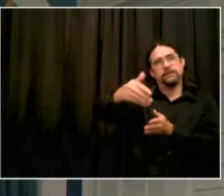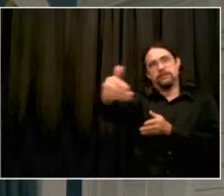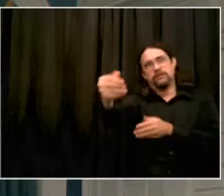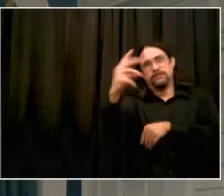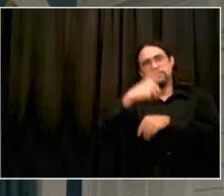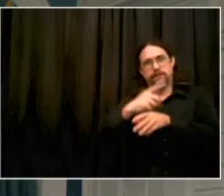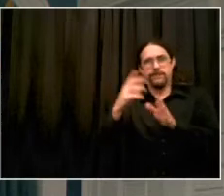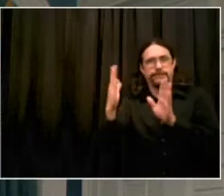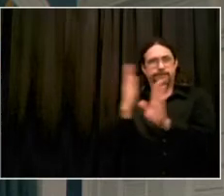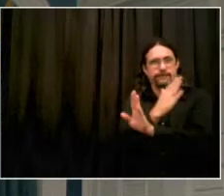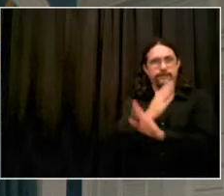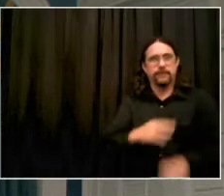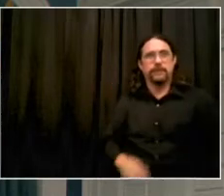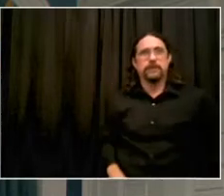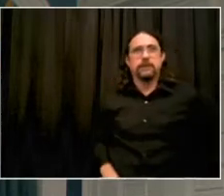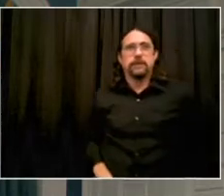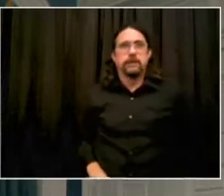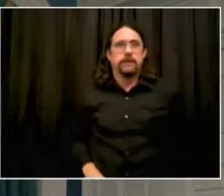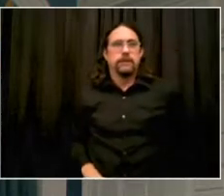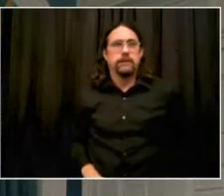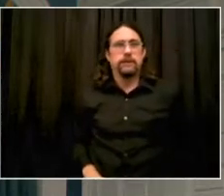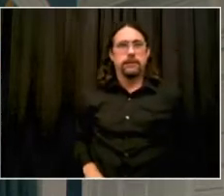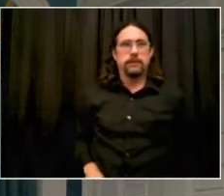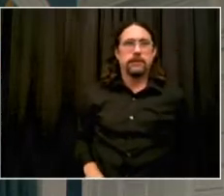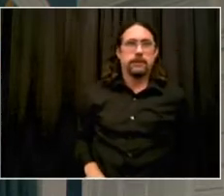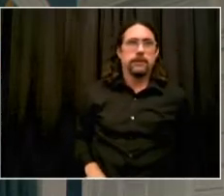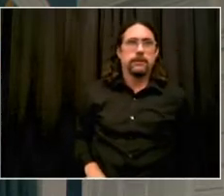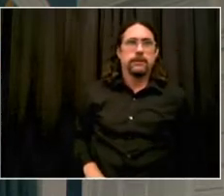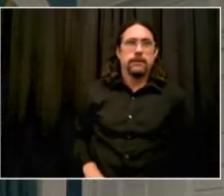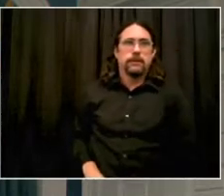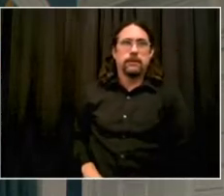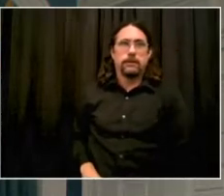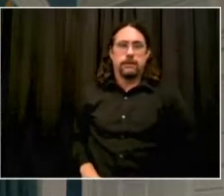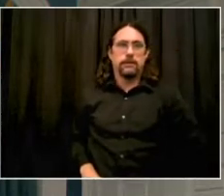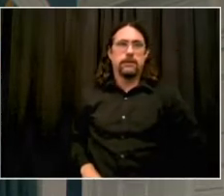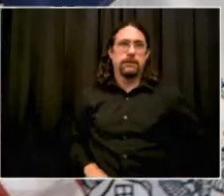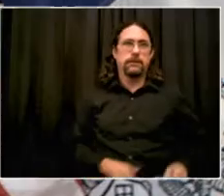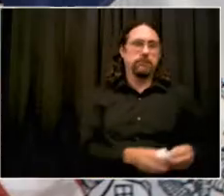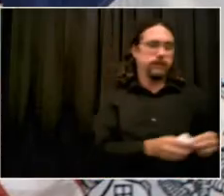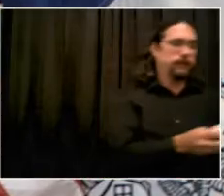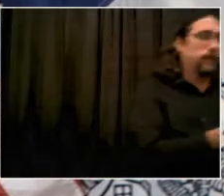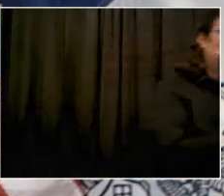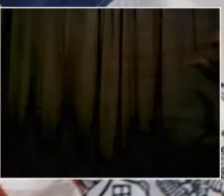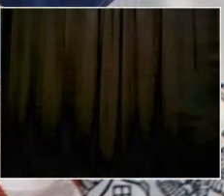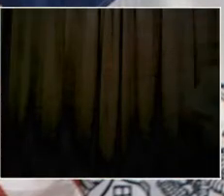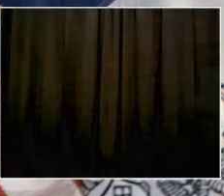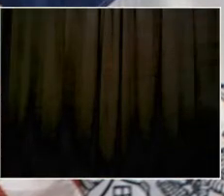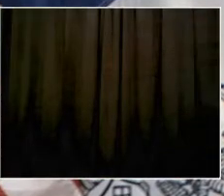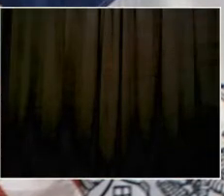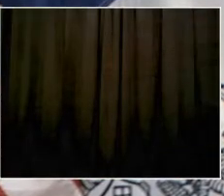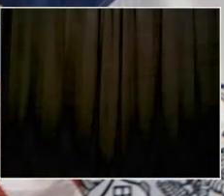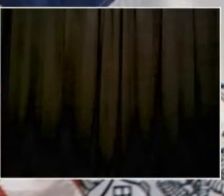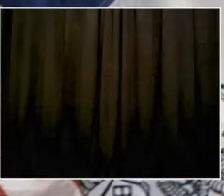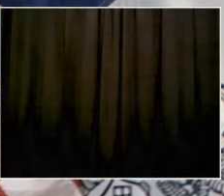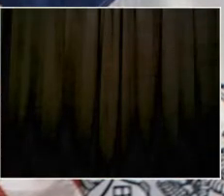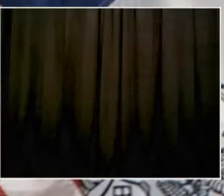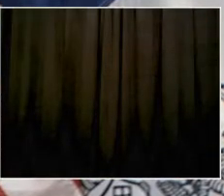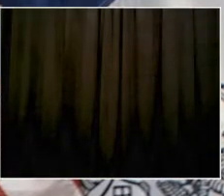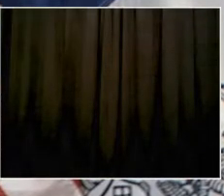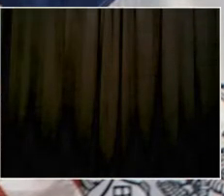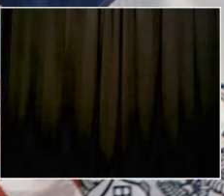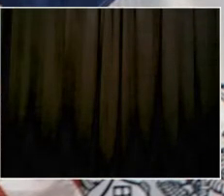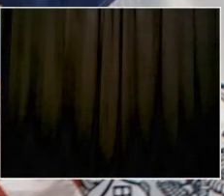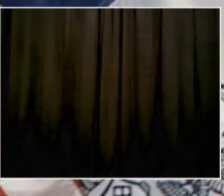And, you know, we've heard you speak about the risks of that several times and saying you would want it shut down, you know, if the rate went up. So is